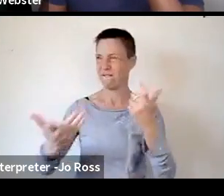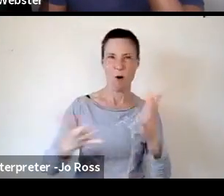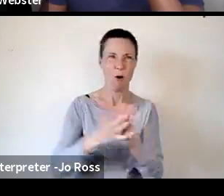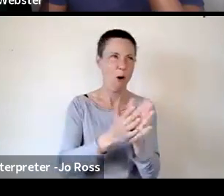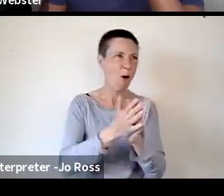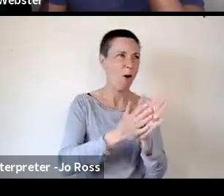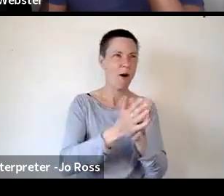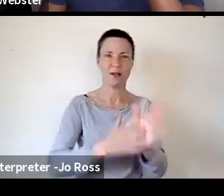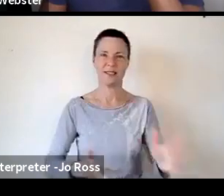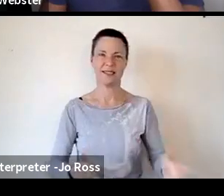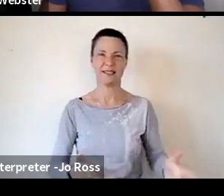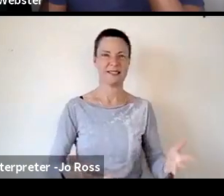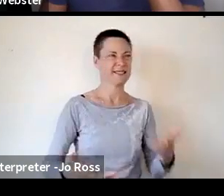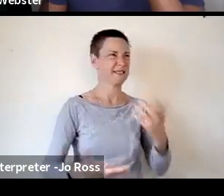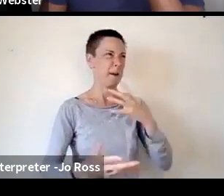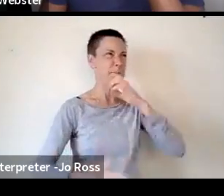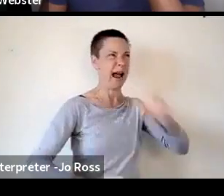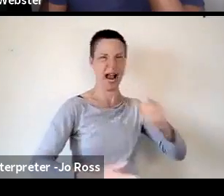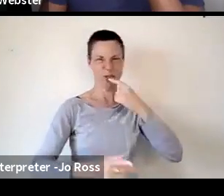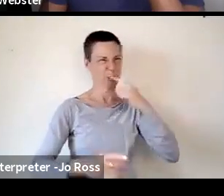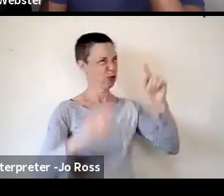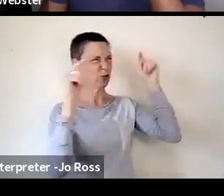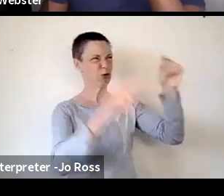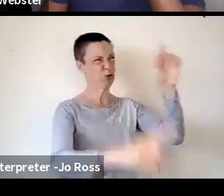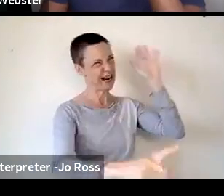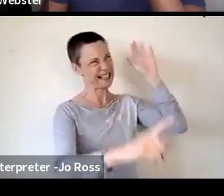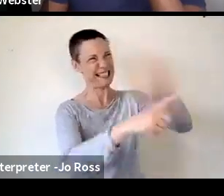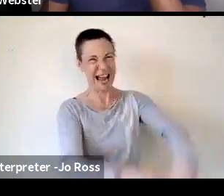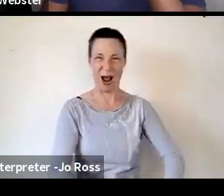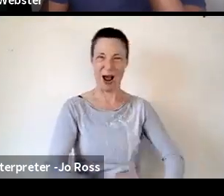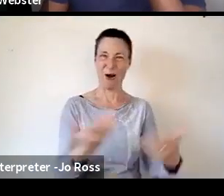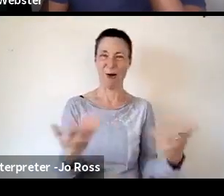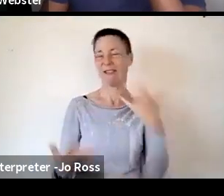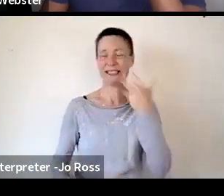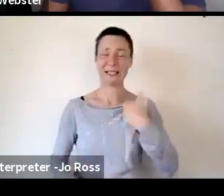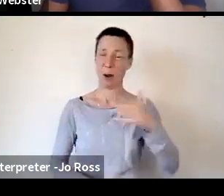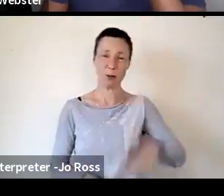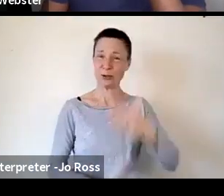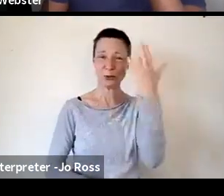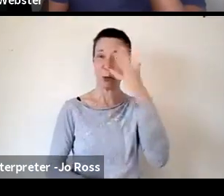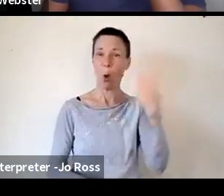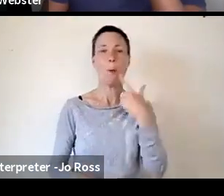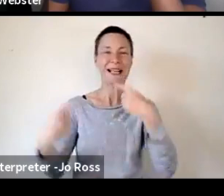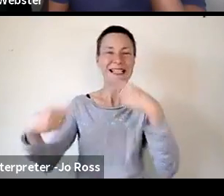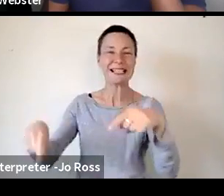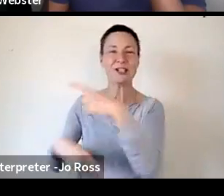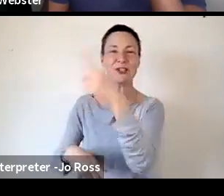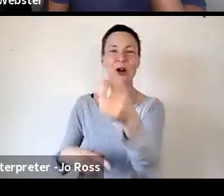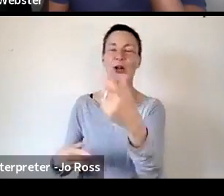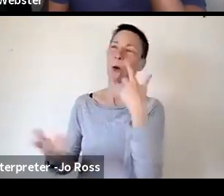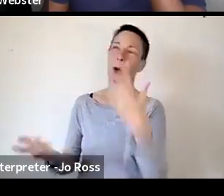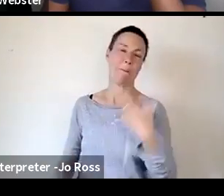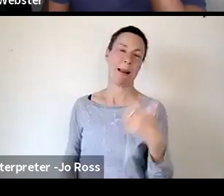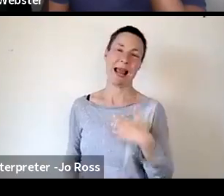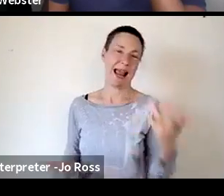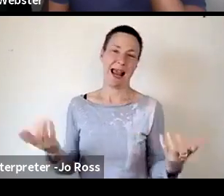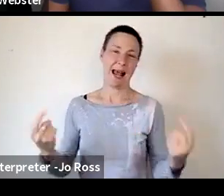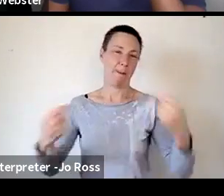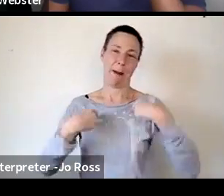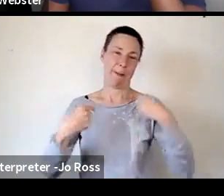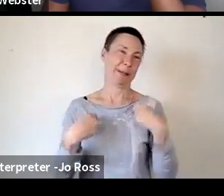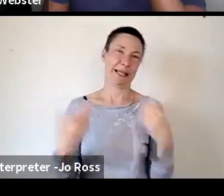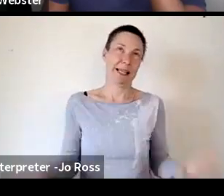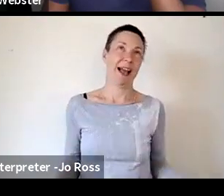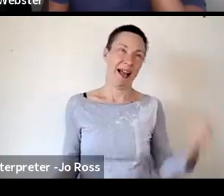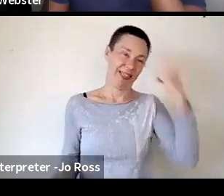a man to strike down. Ever since I was at school, all my teachers would complain about me.